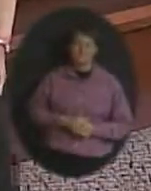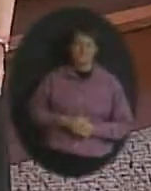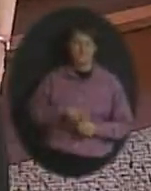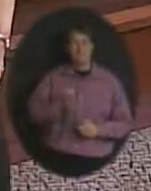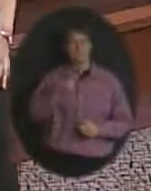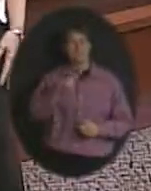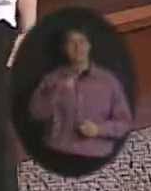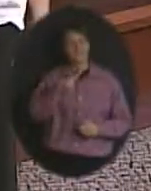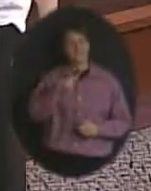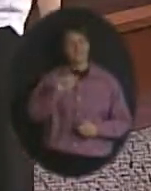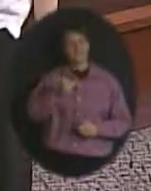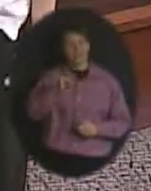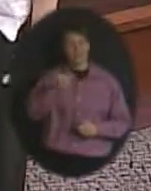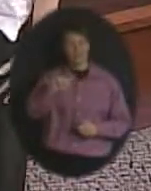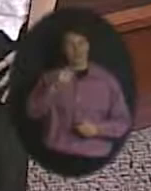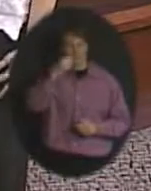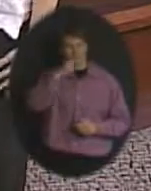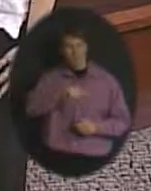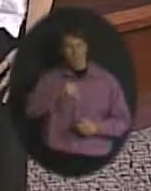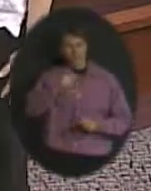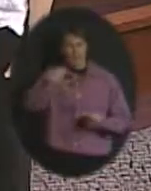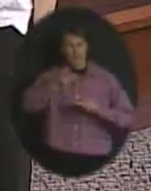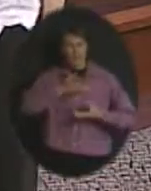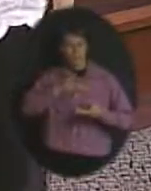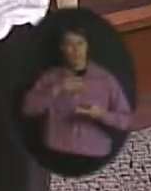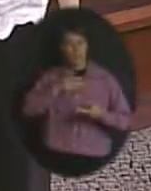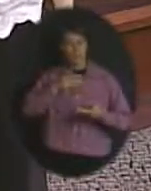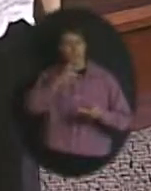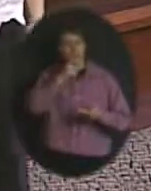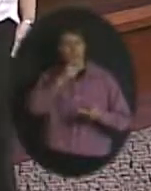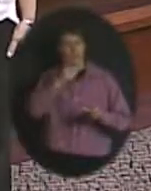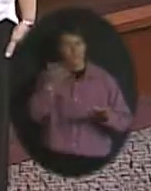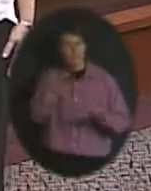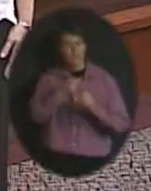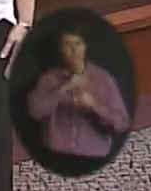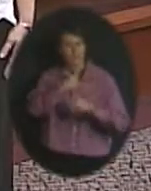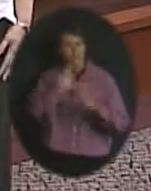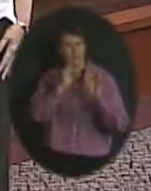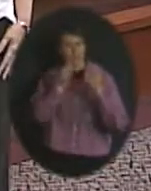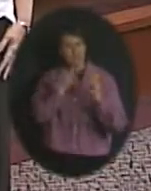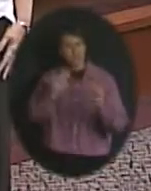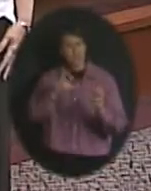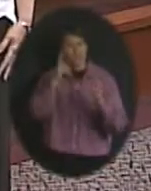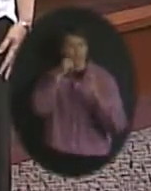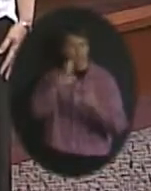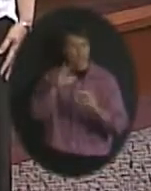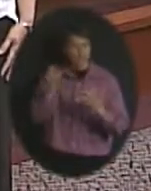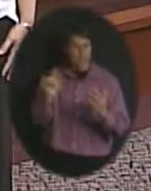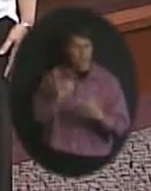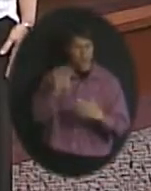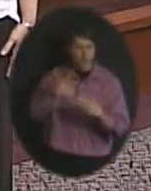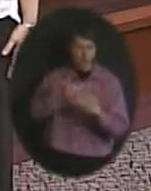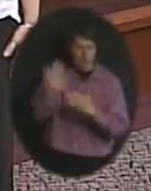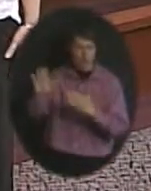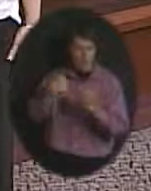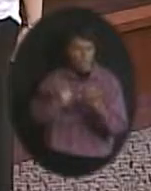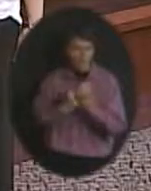Vanya, I want, if you can, let me know who's here. Let us know who's here from your family, and so we can recognize them and all their